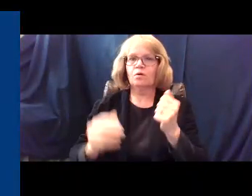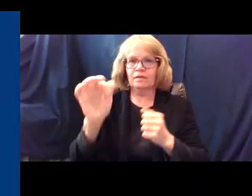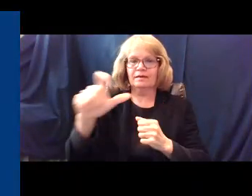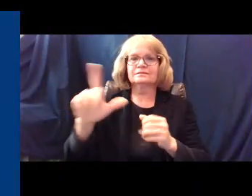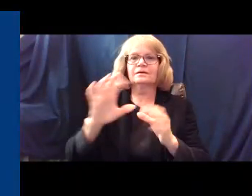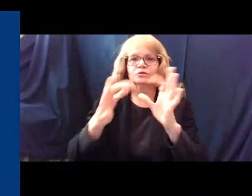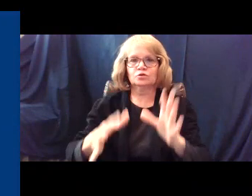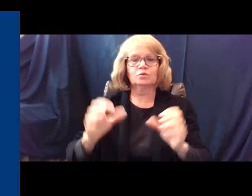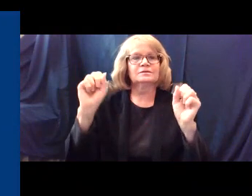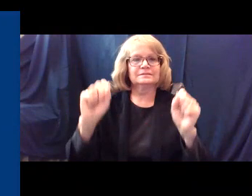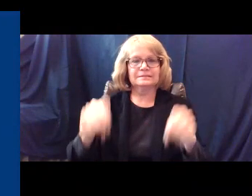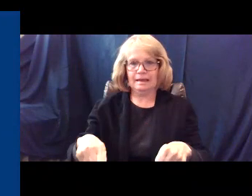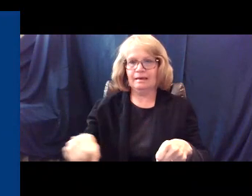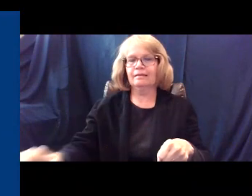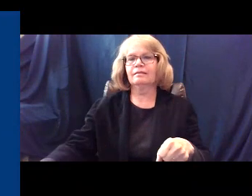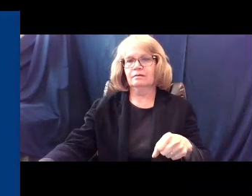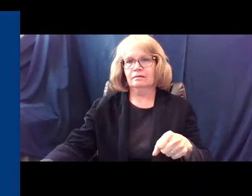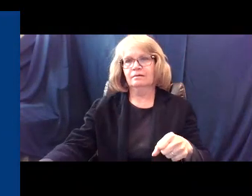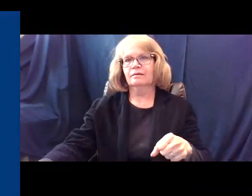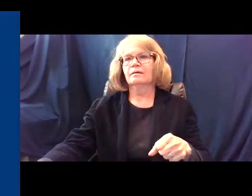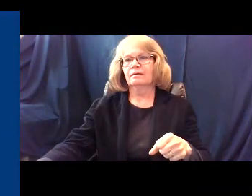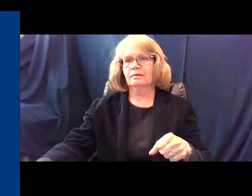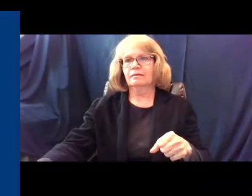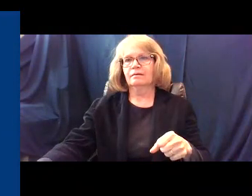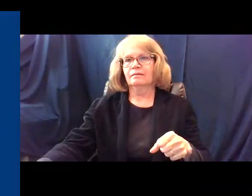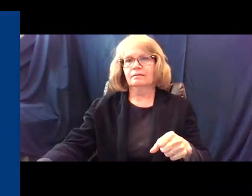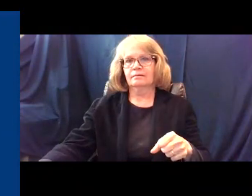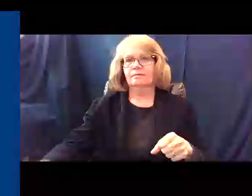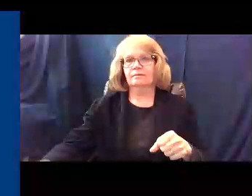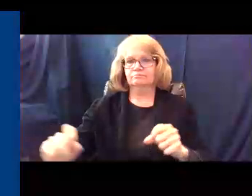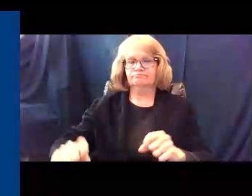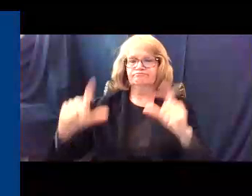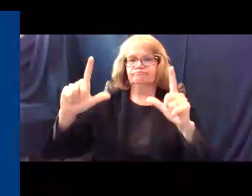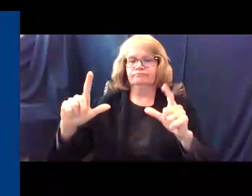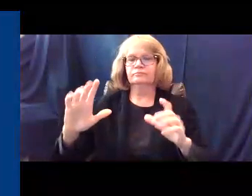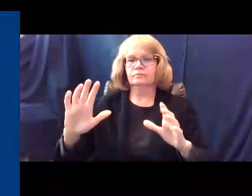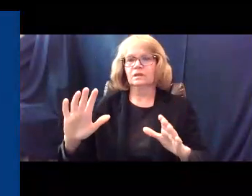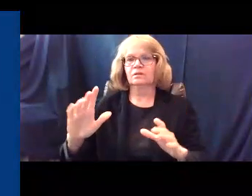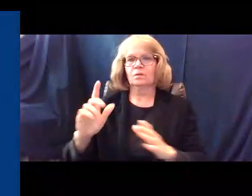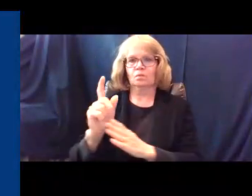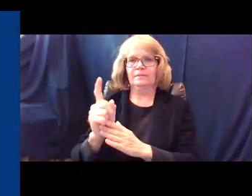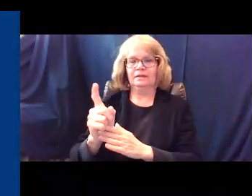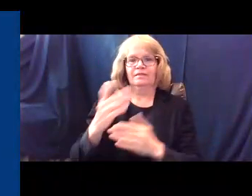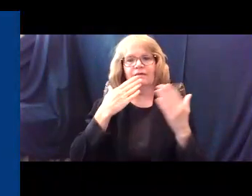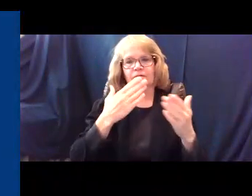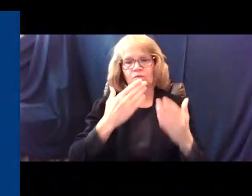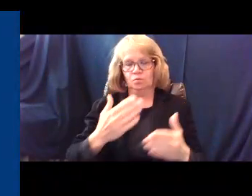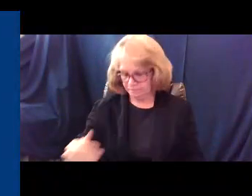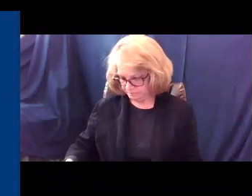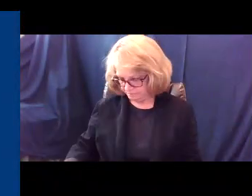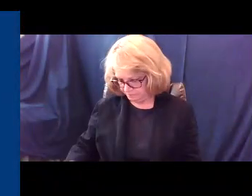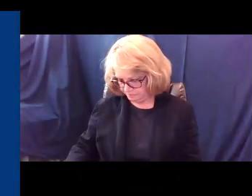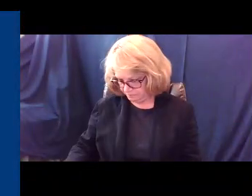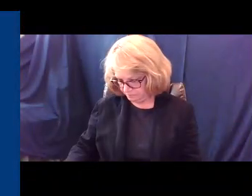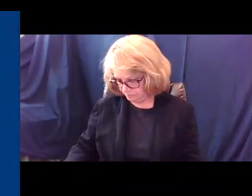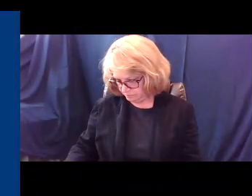are able to be seen. Give me just a moment and we'll continue this presentation.